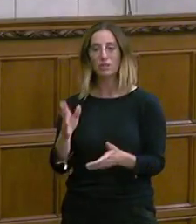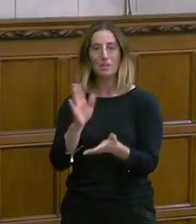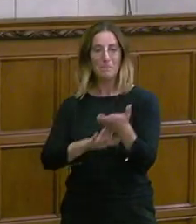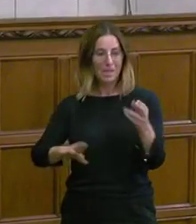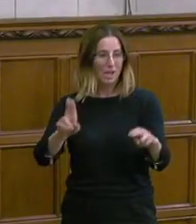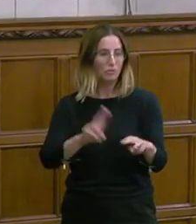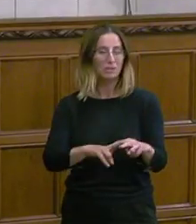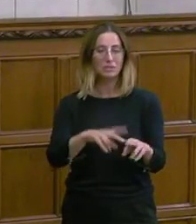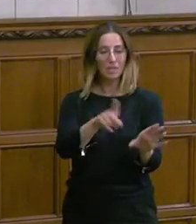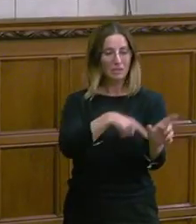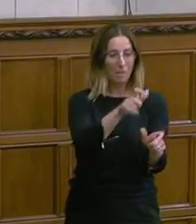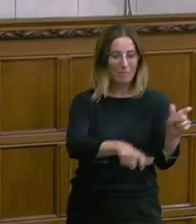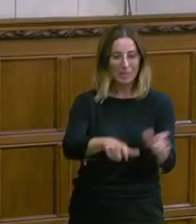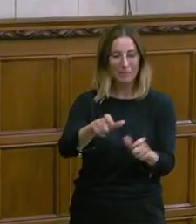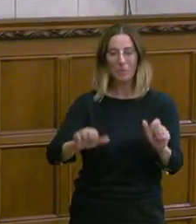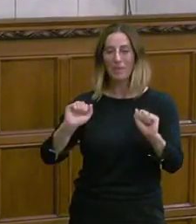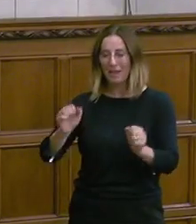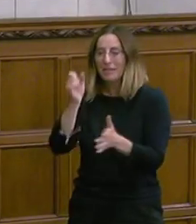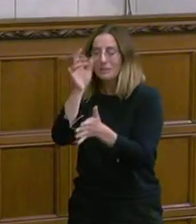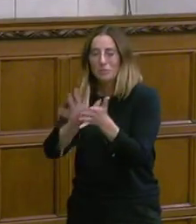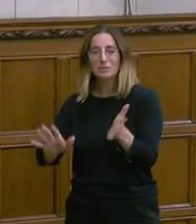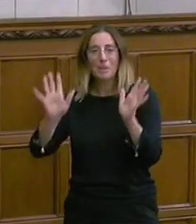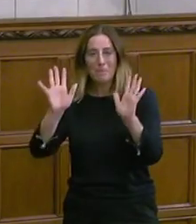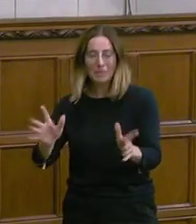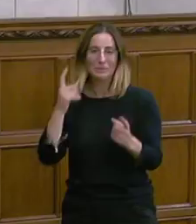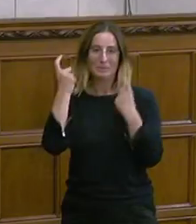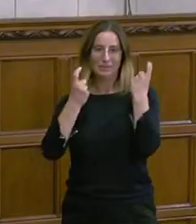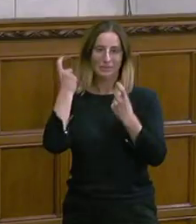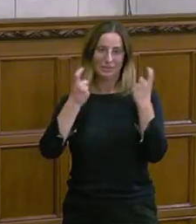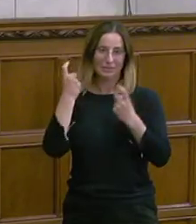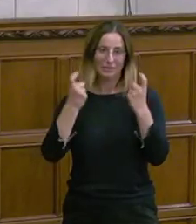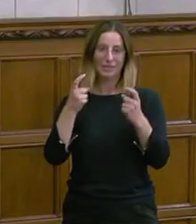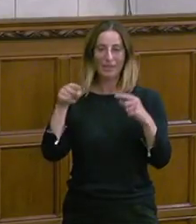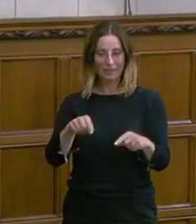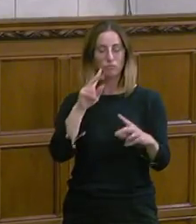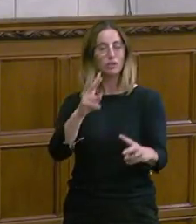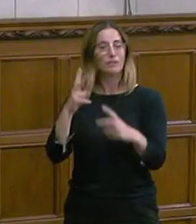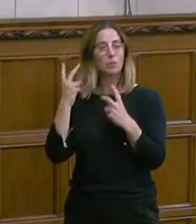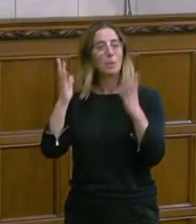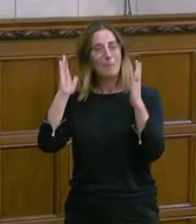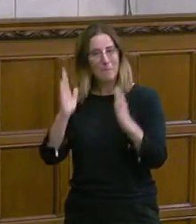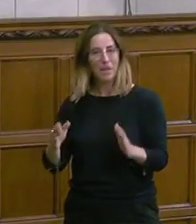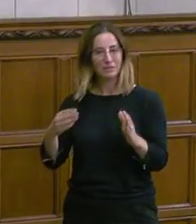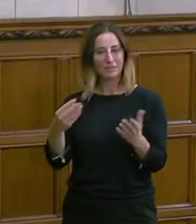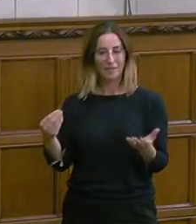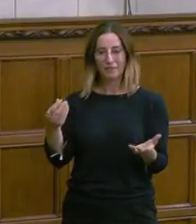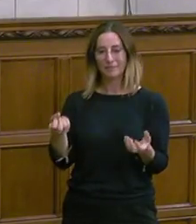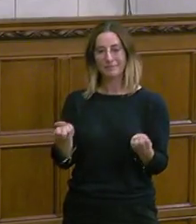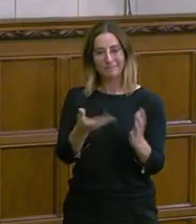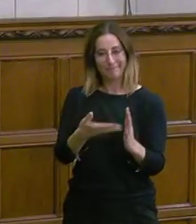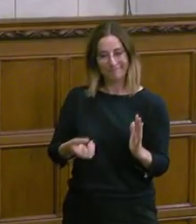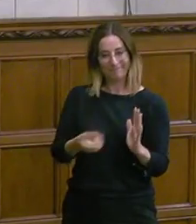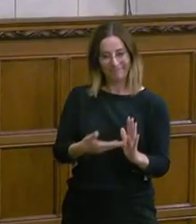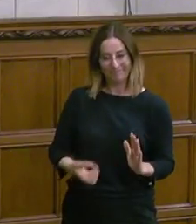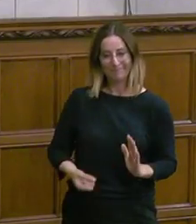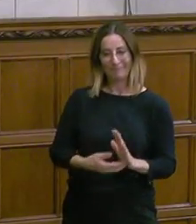the best education they can, this review has to lead to improvements and factor in a growing demand for support from